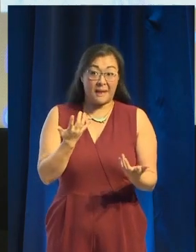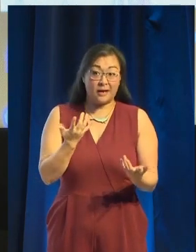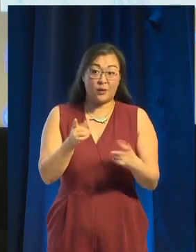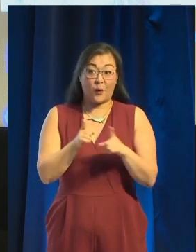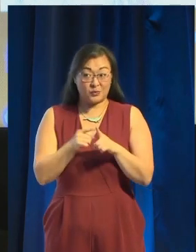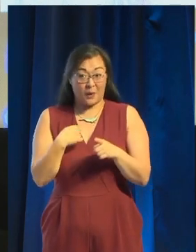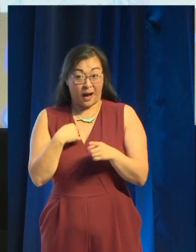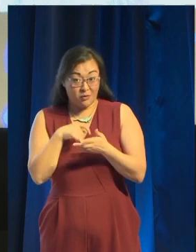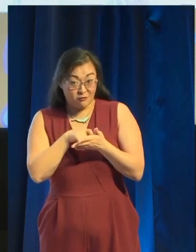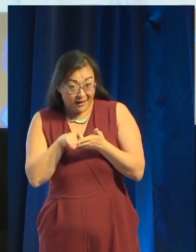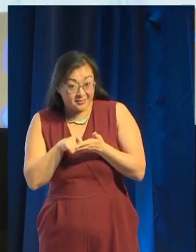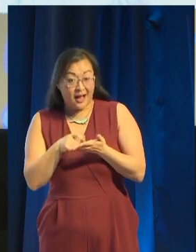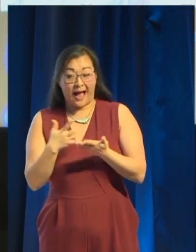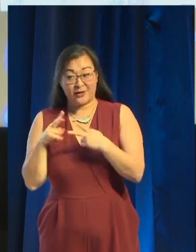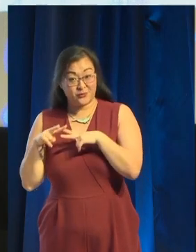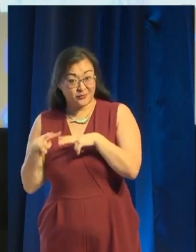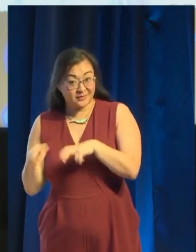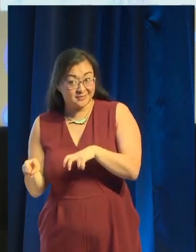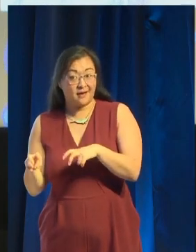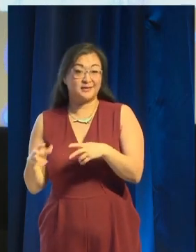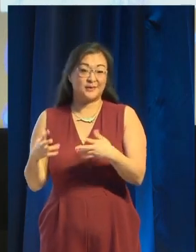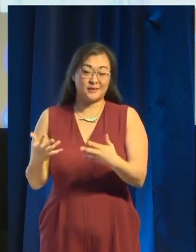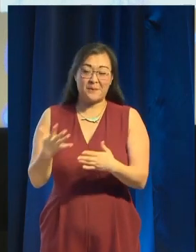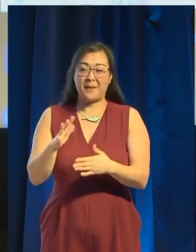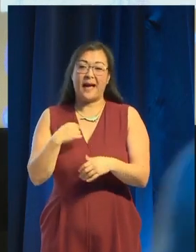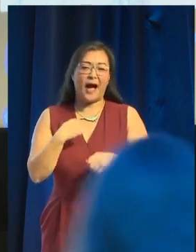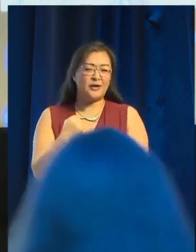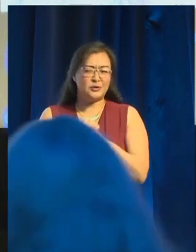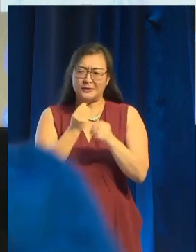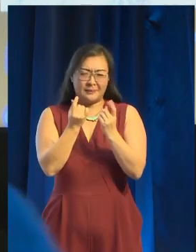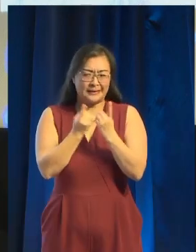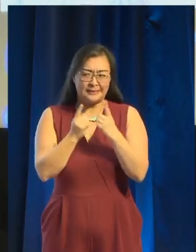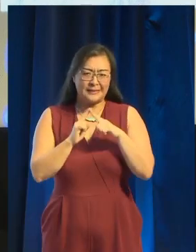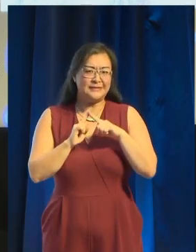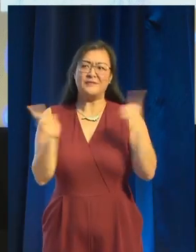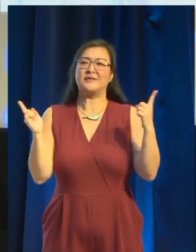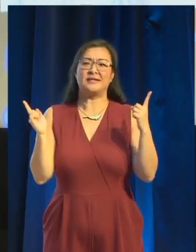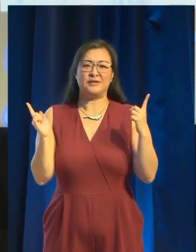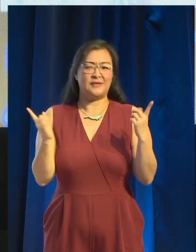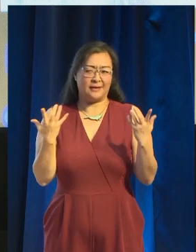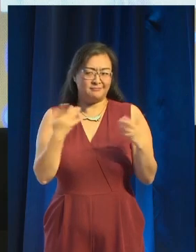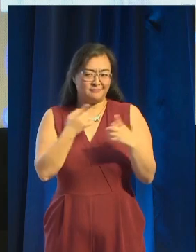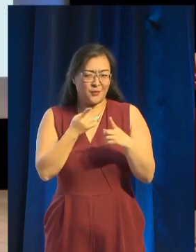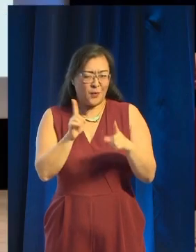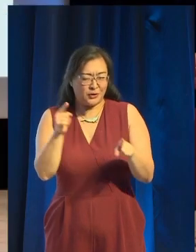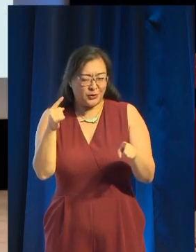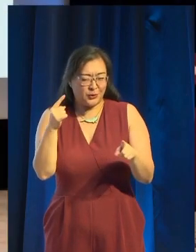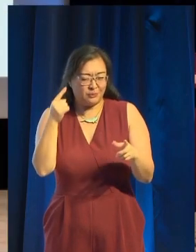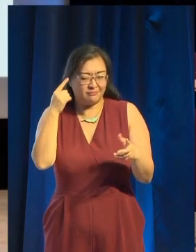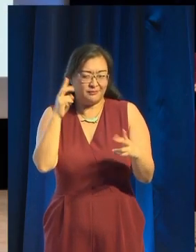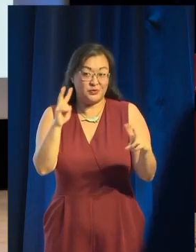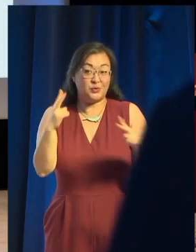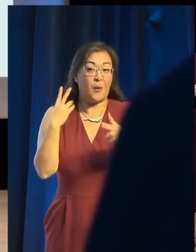researcher, so I may do things slightly different than what you saw earlier.